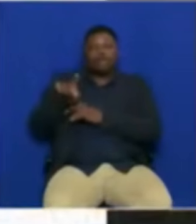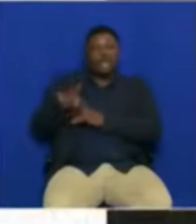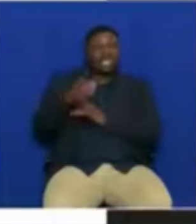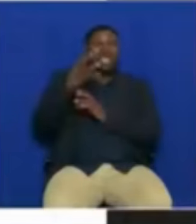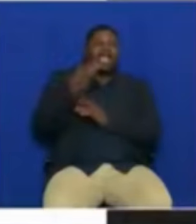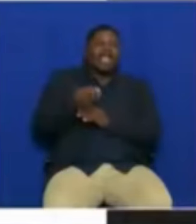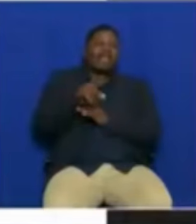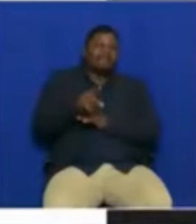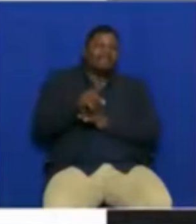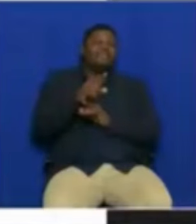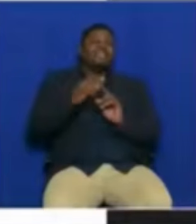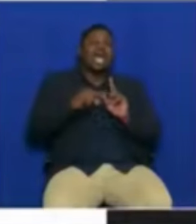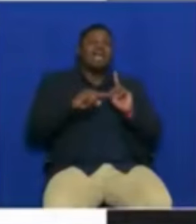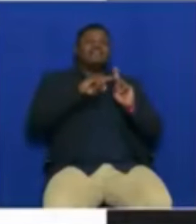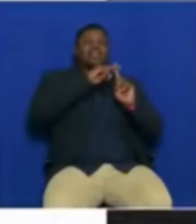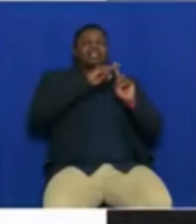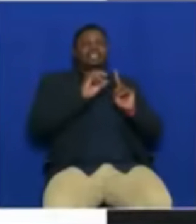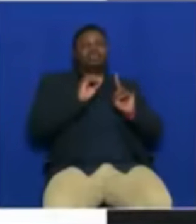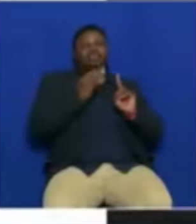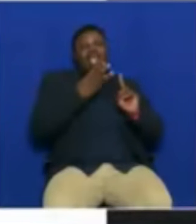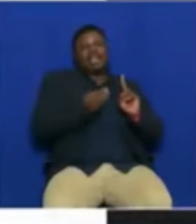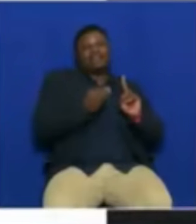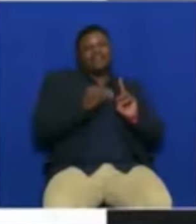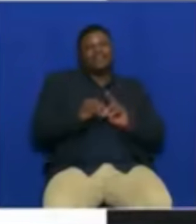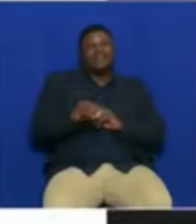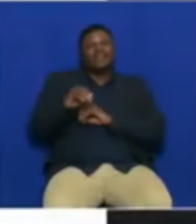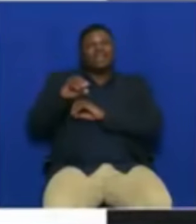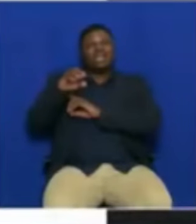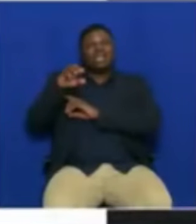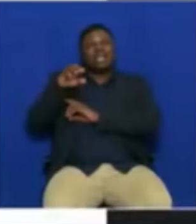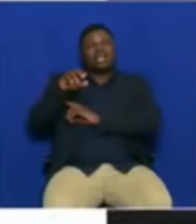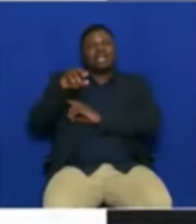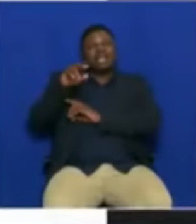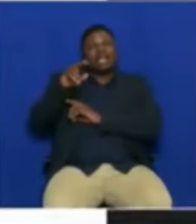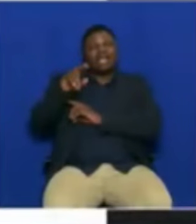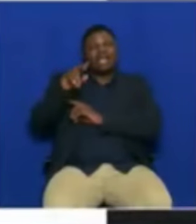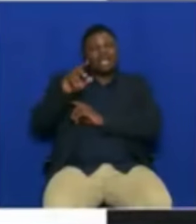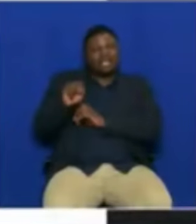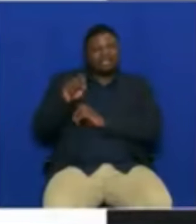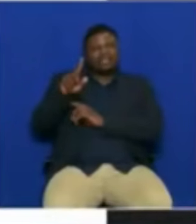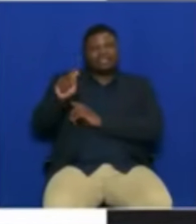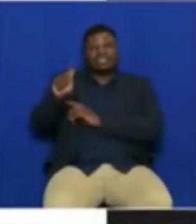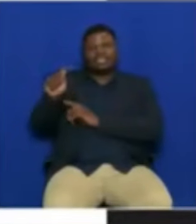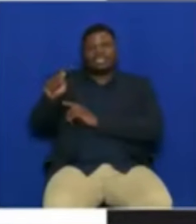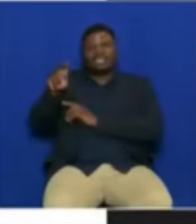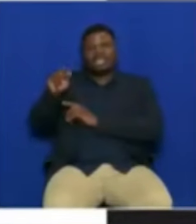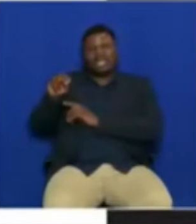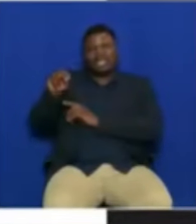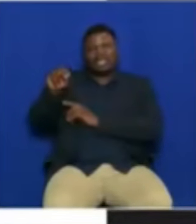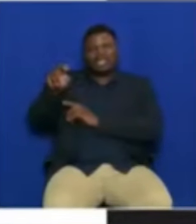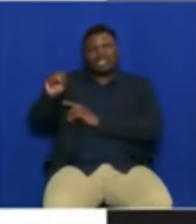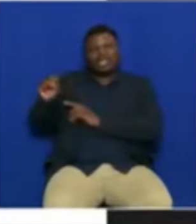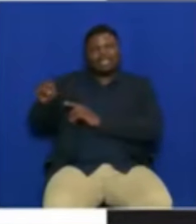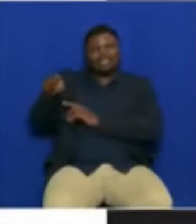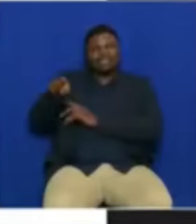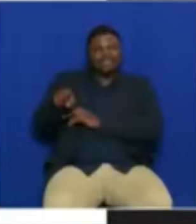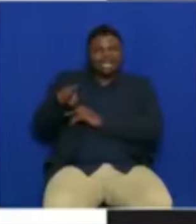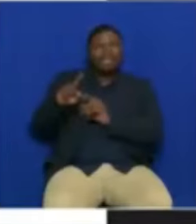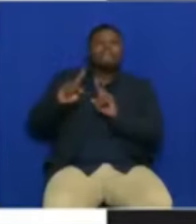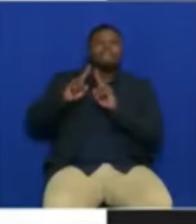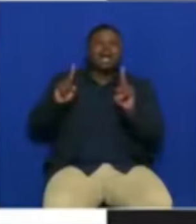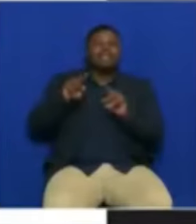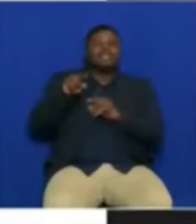and TSS. What undue advantage is this, and what was the prejudice to